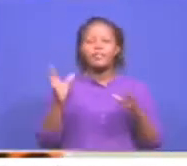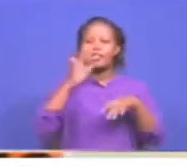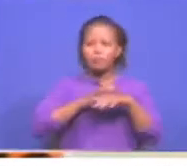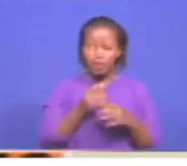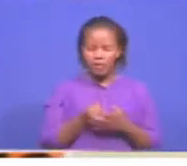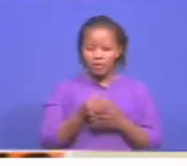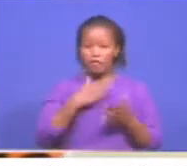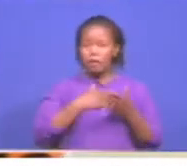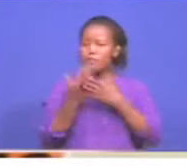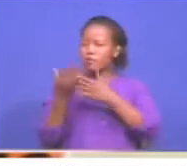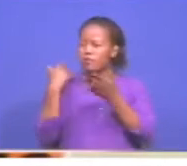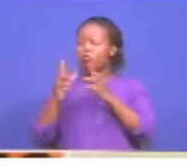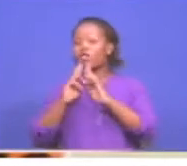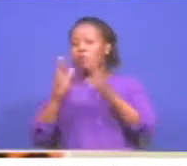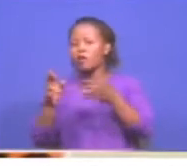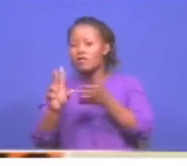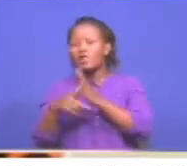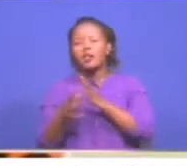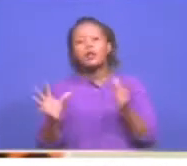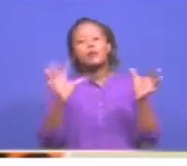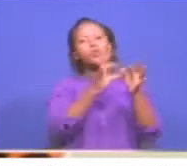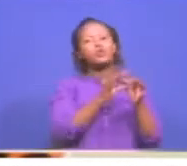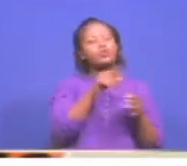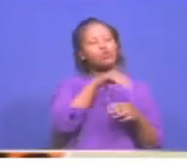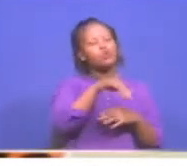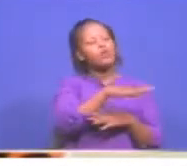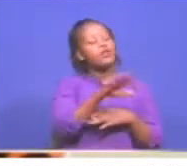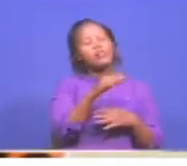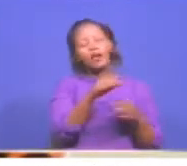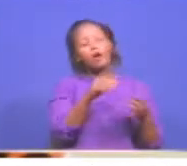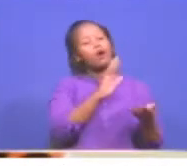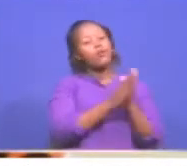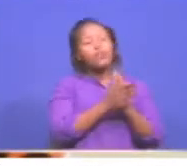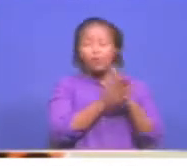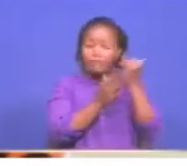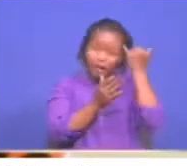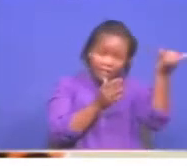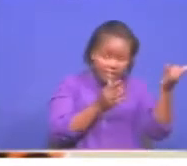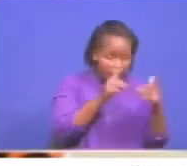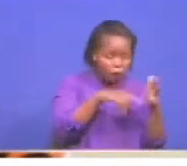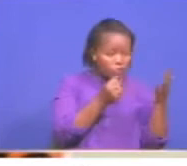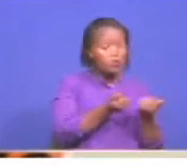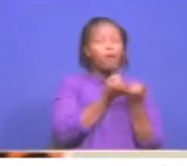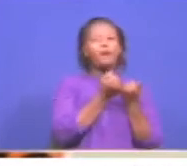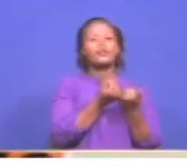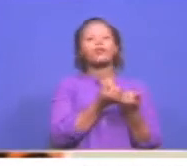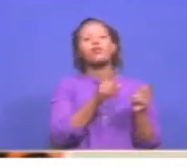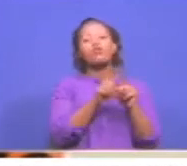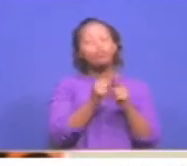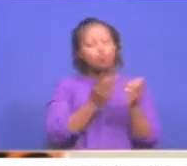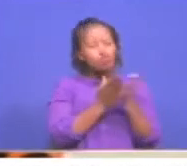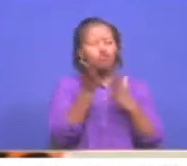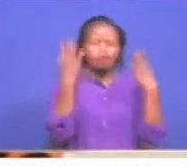reporting to the subs desk without a clue of what subbing was all about in terms of